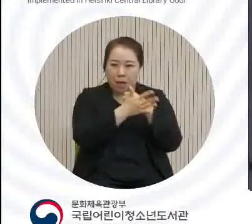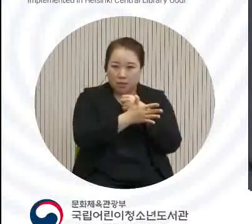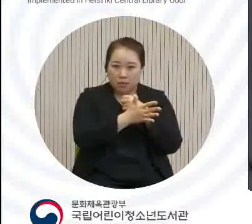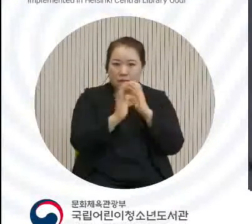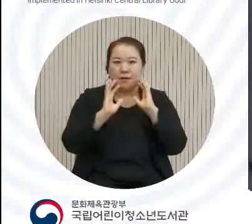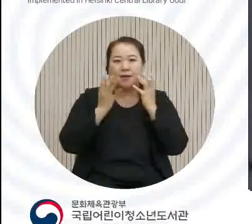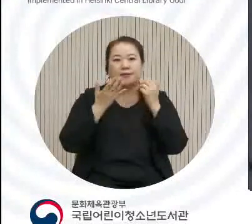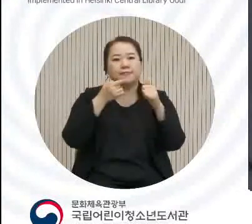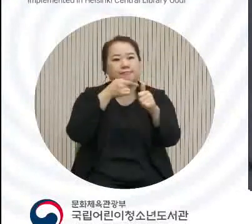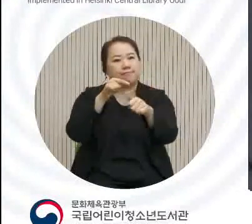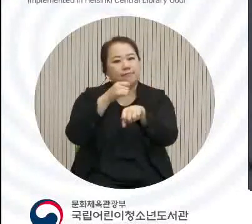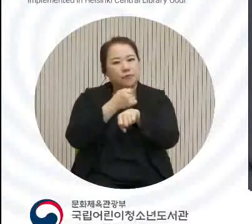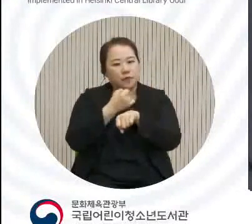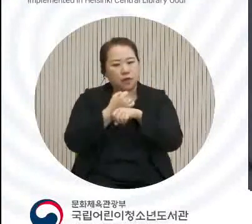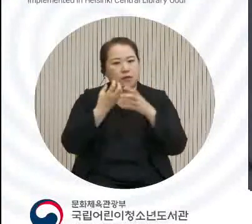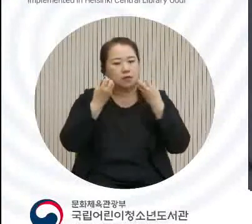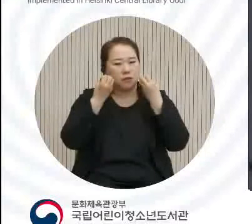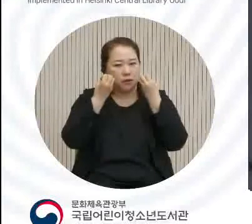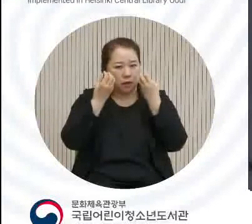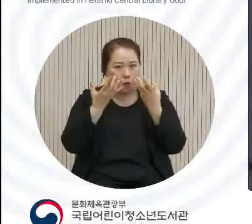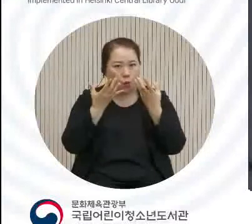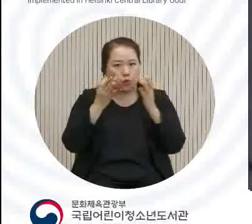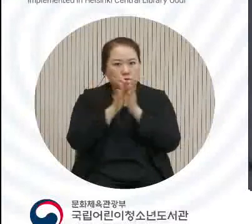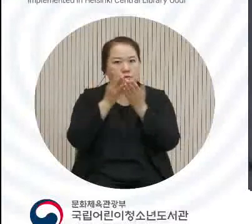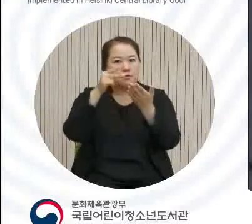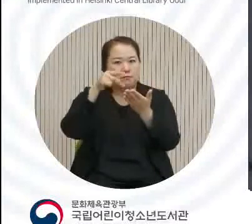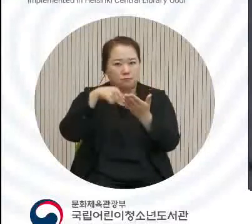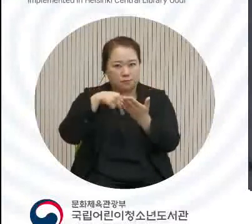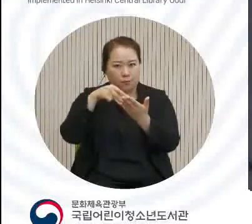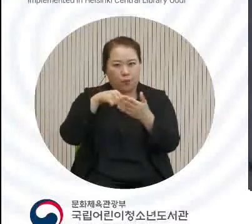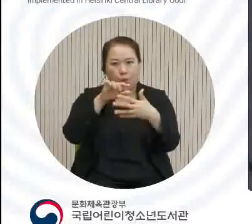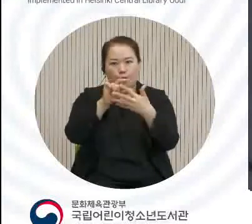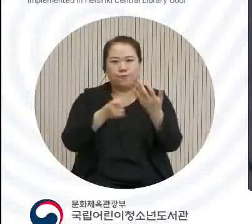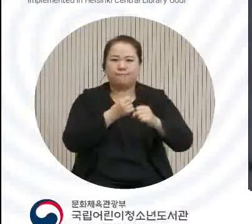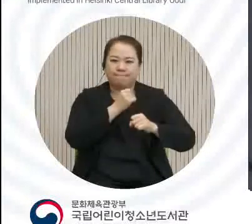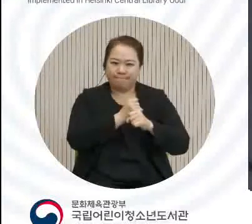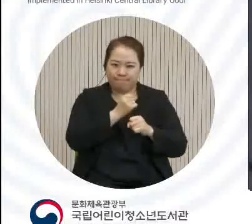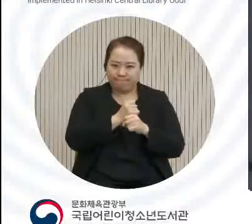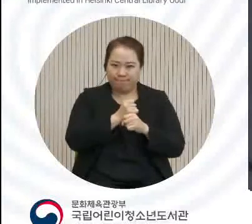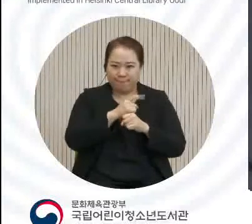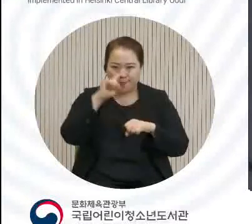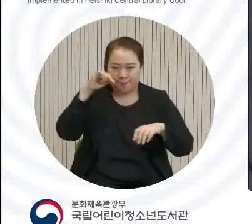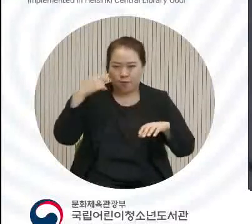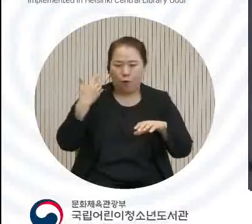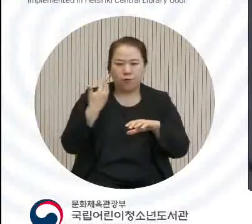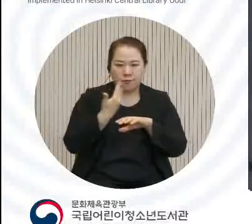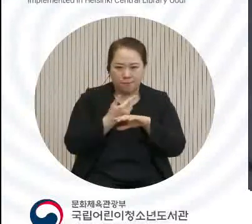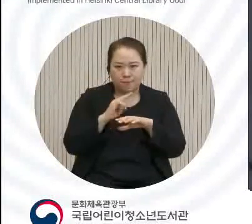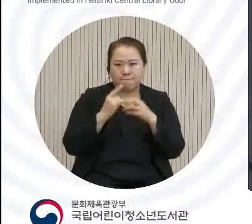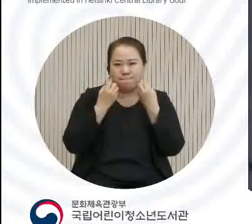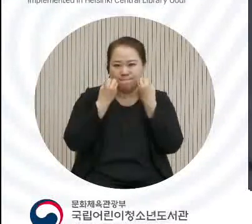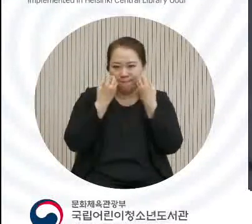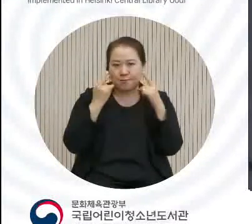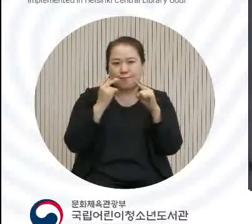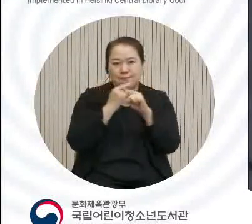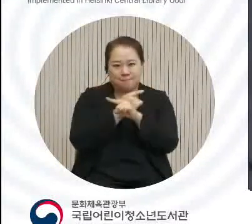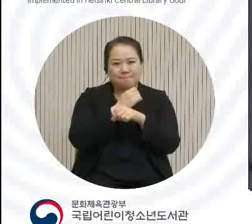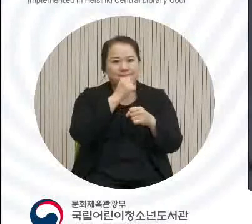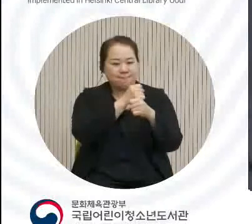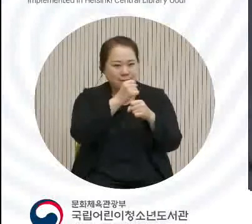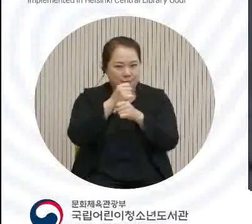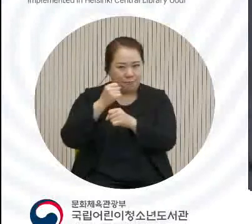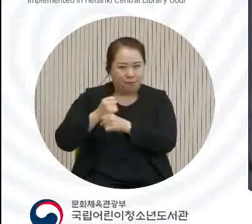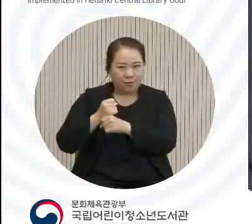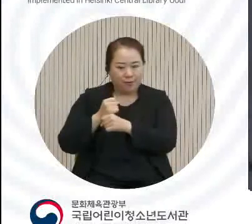new reading programs that are modern, innovating, and make use of different possibilities of